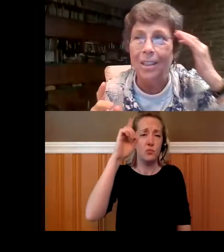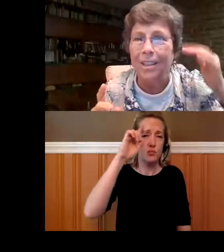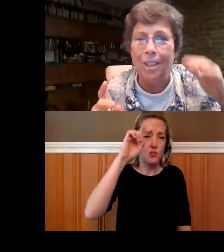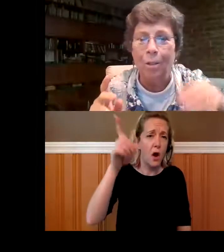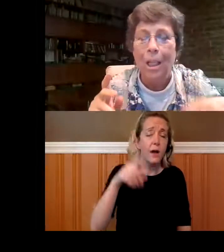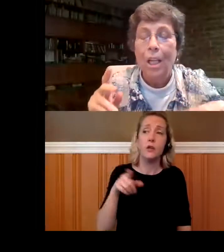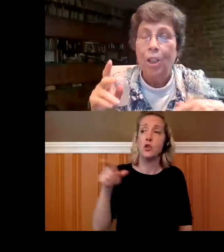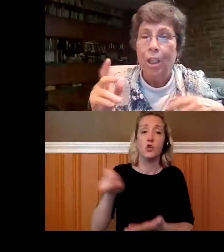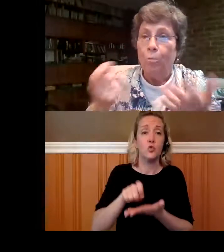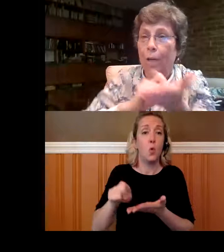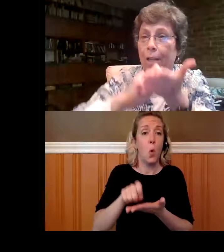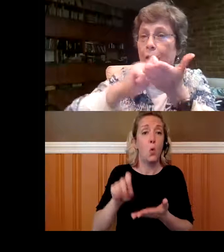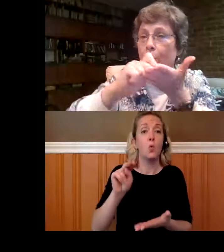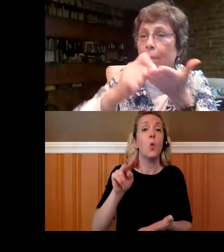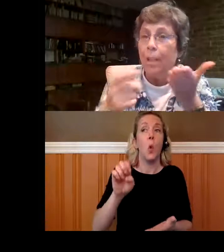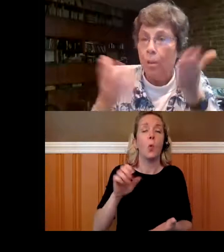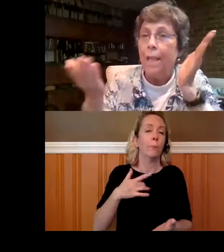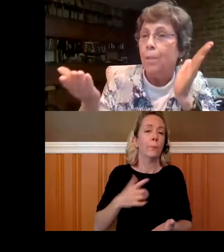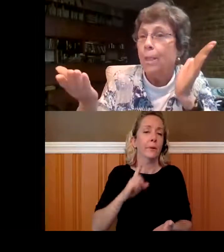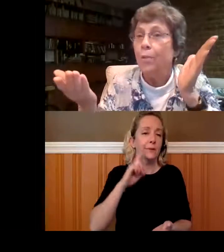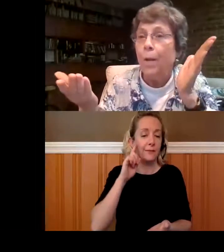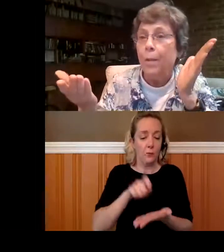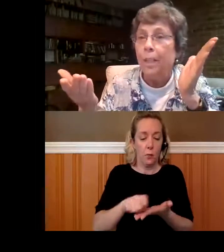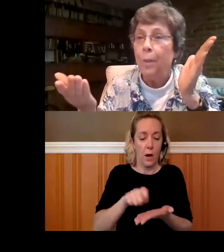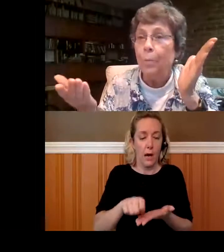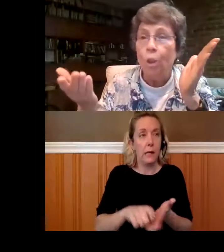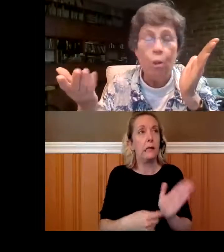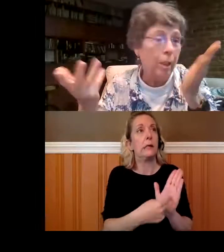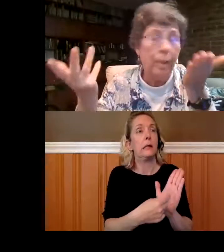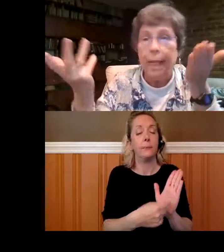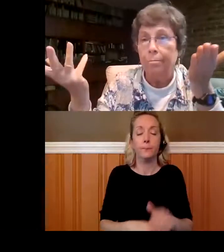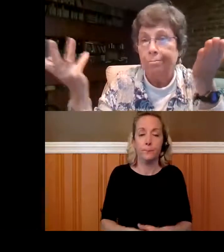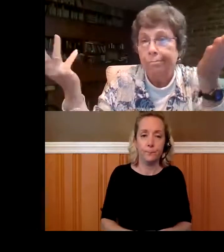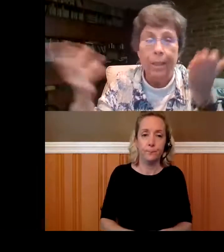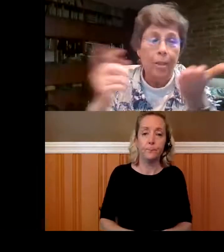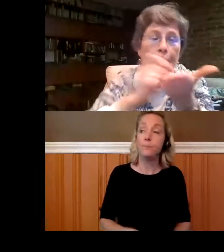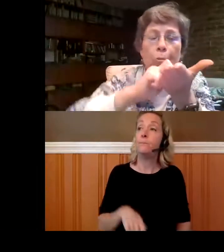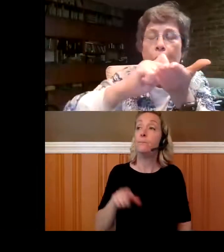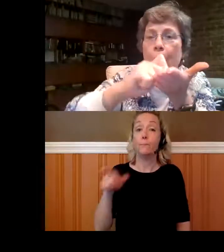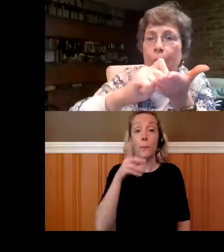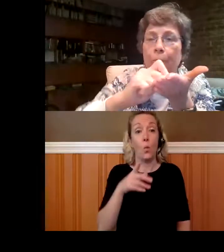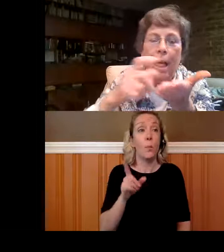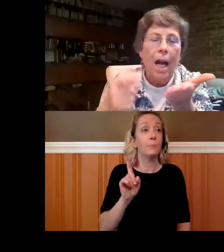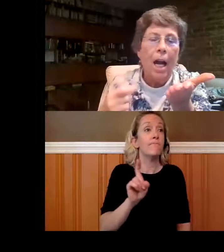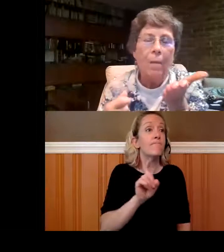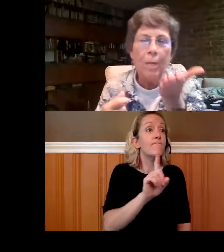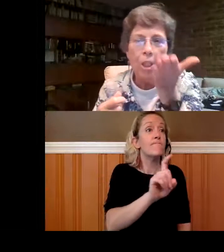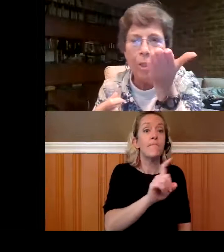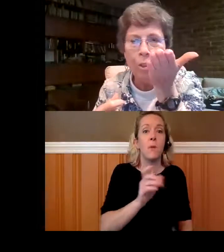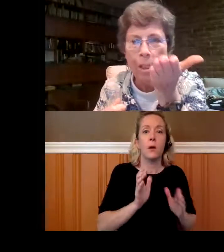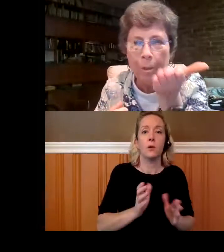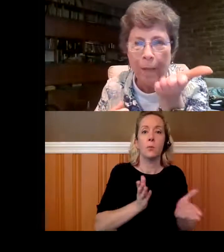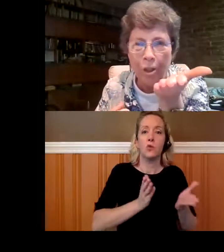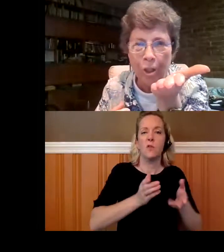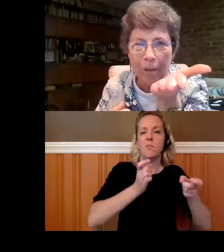thinking, okay, that's what deaf people do. Can't, so she wrote a note, and she went to the little manager's office, put the note in there.